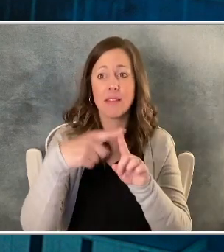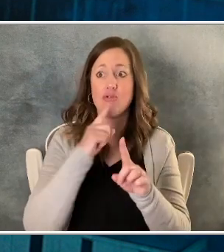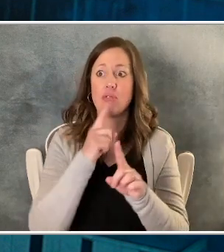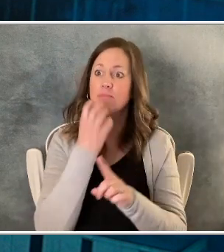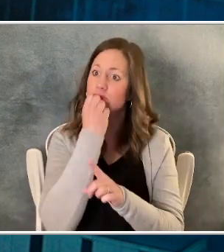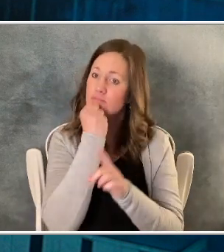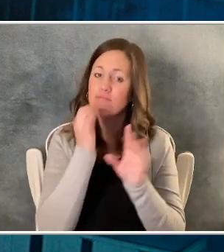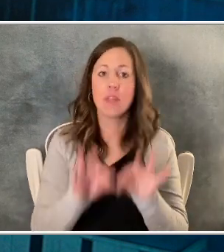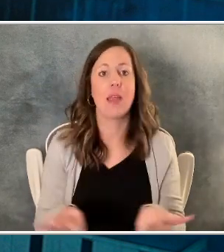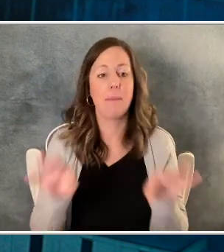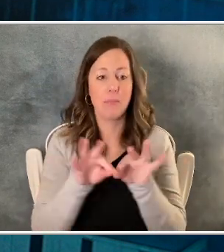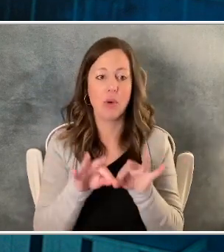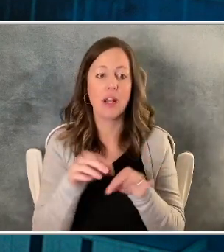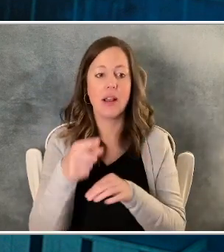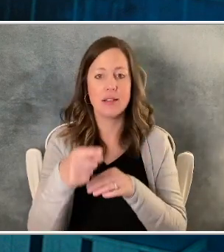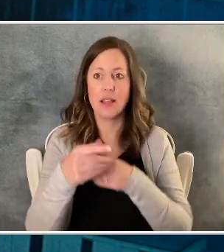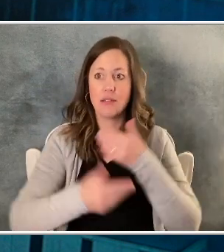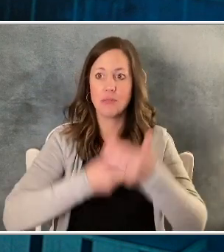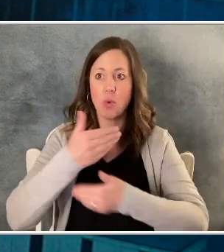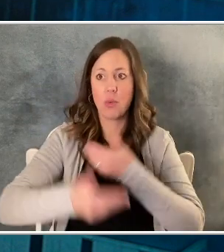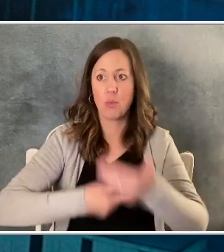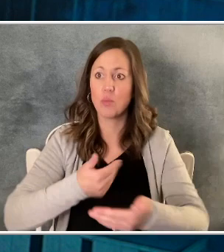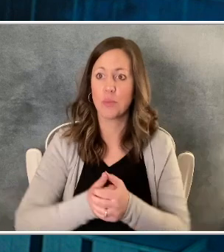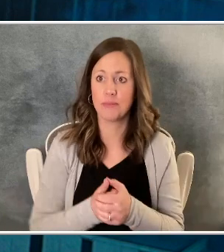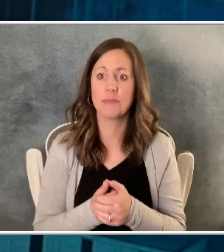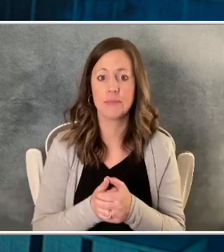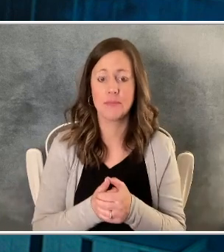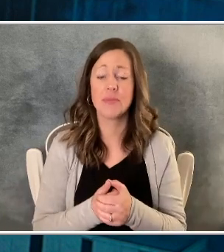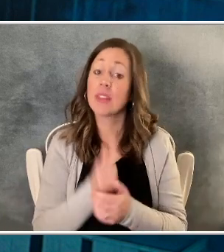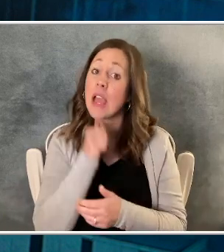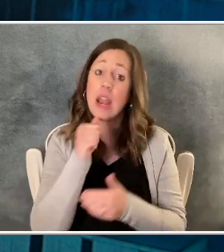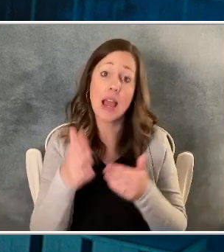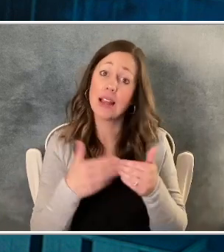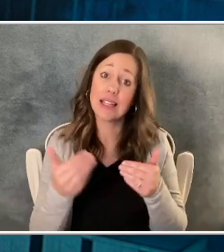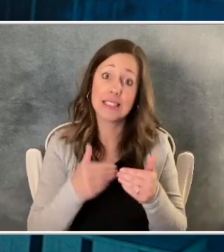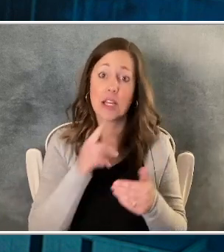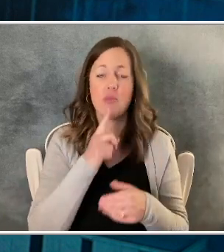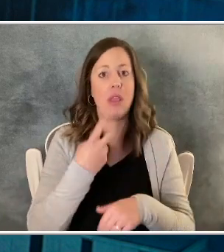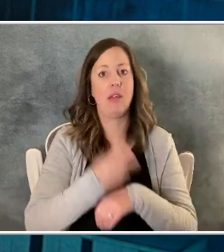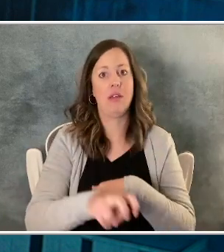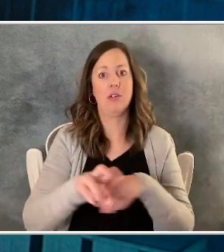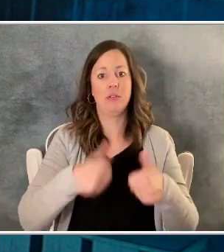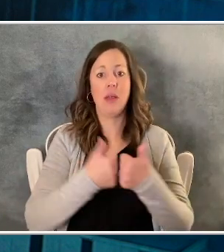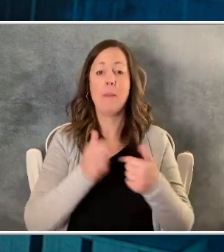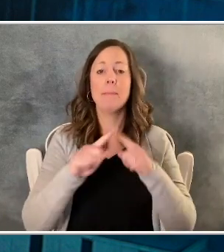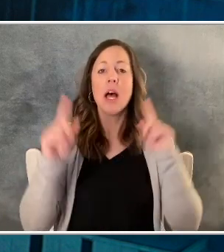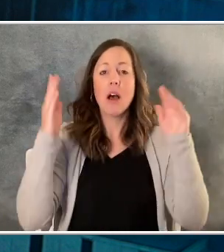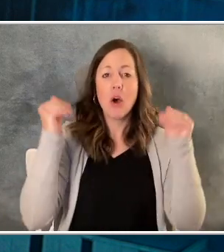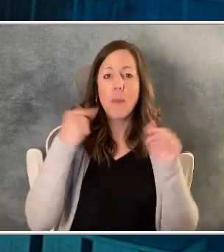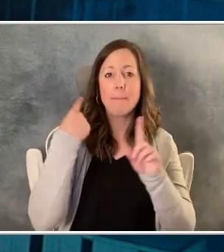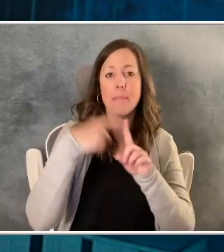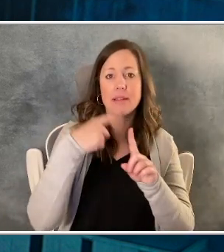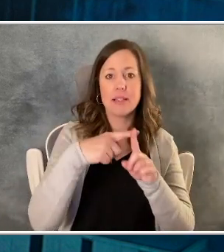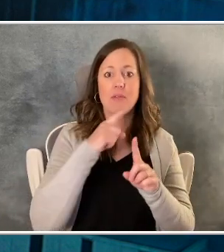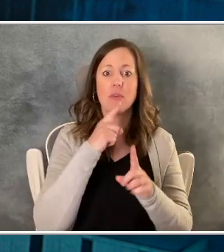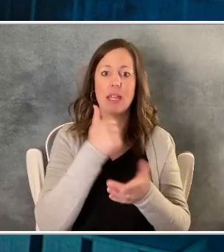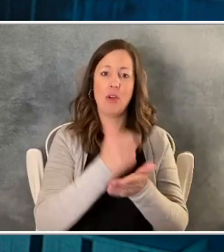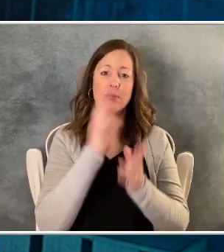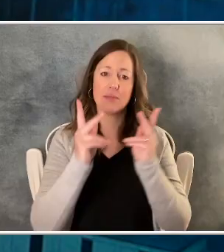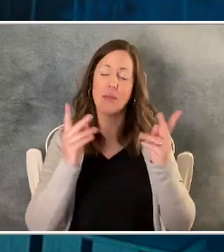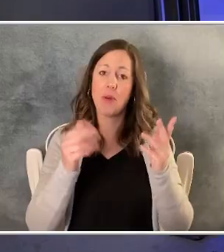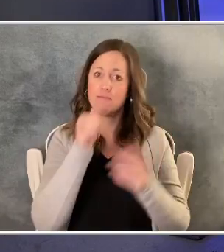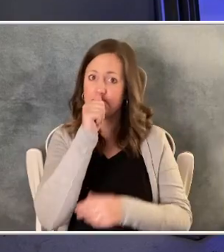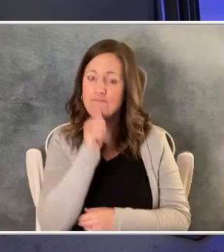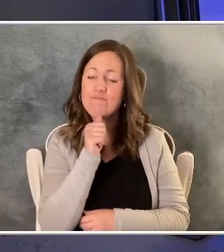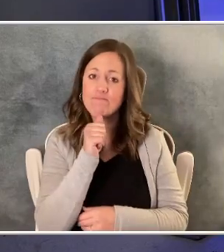this process because it's not easy. It's really difficult, but hope and positivity gets people through those difficult moments. It matters. It